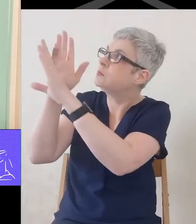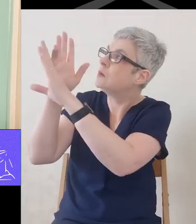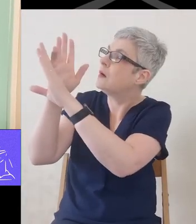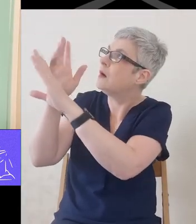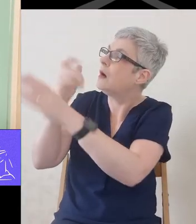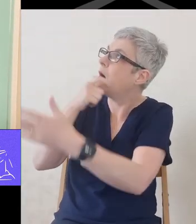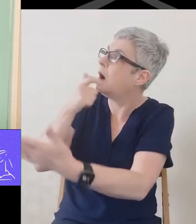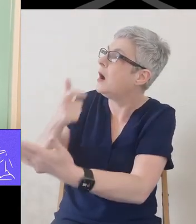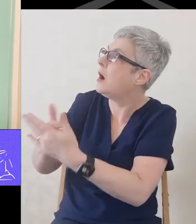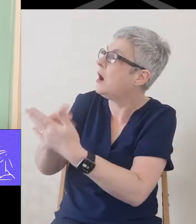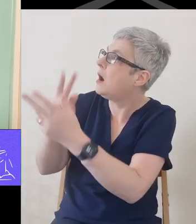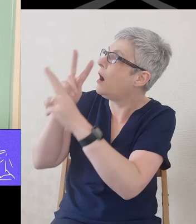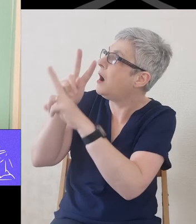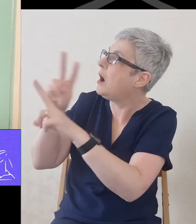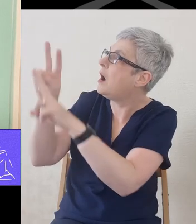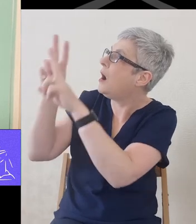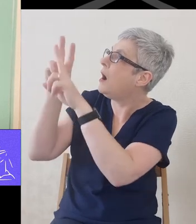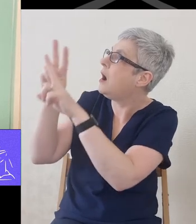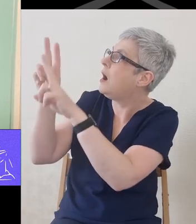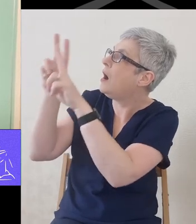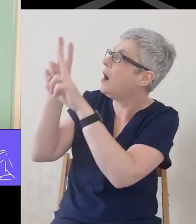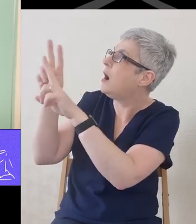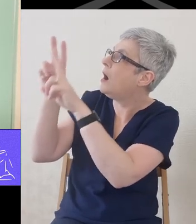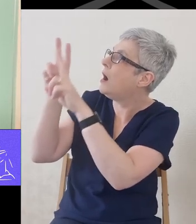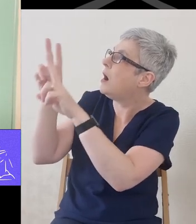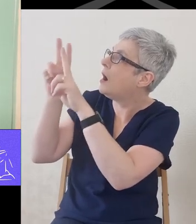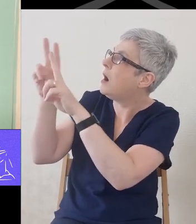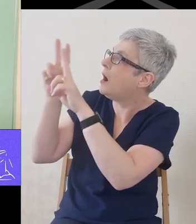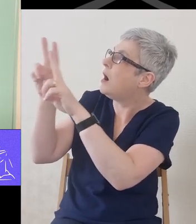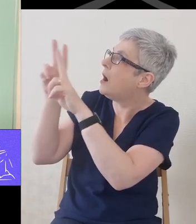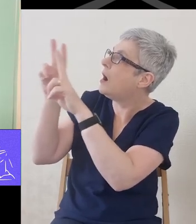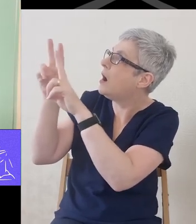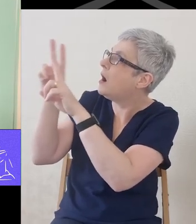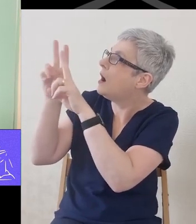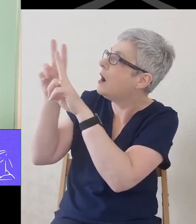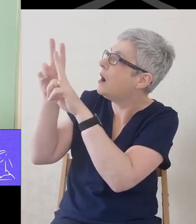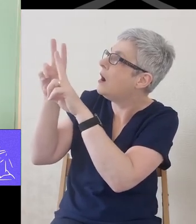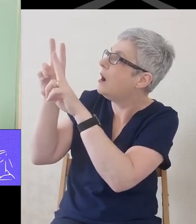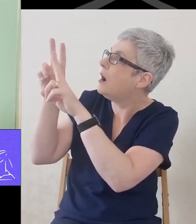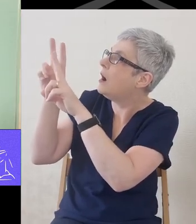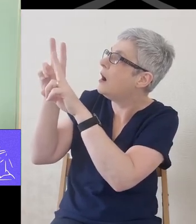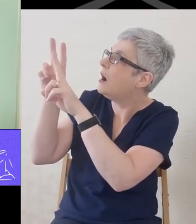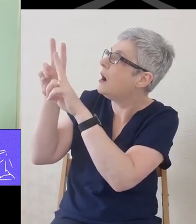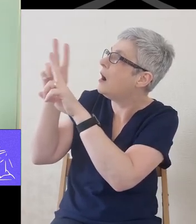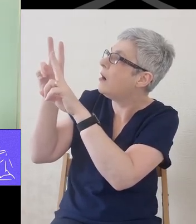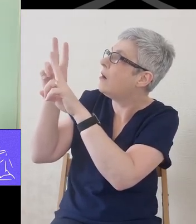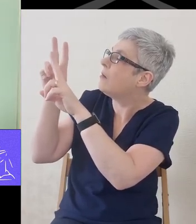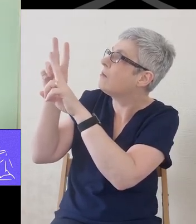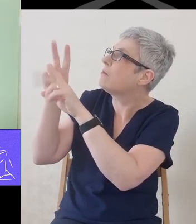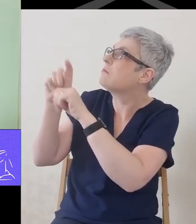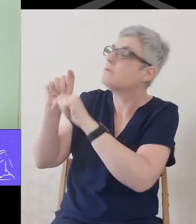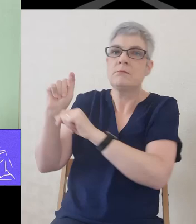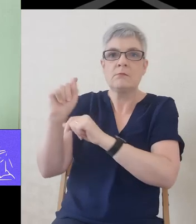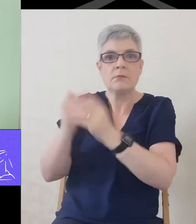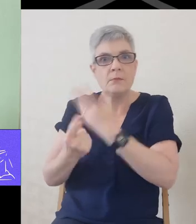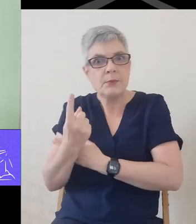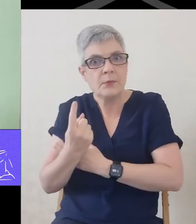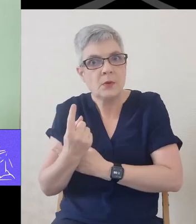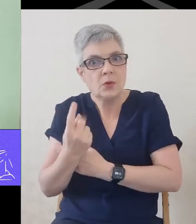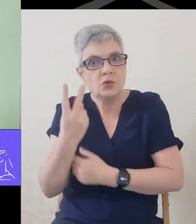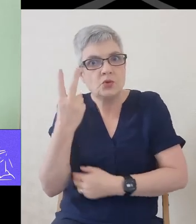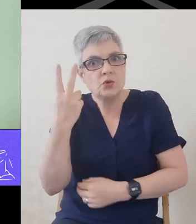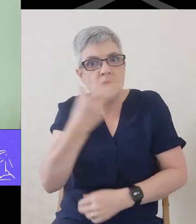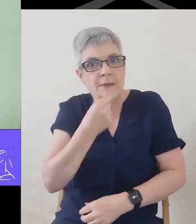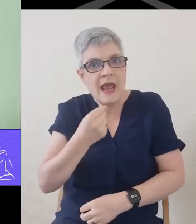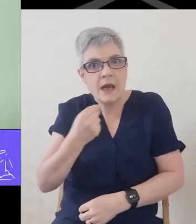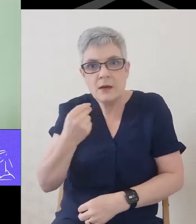sight. They were looking intently up into the sky as he was going, when suddenly